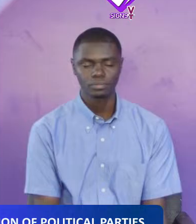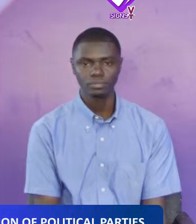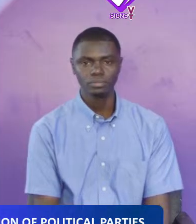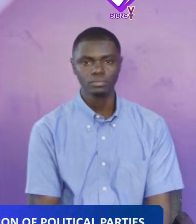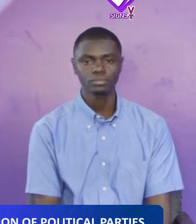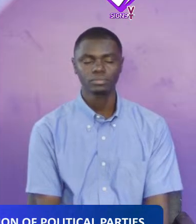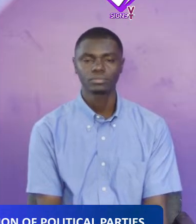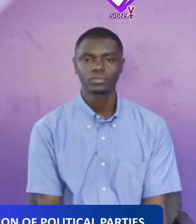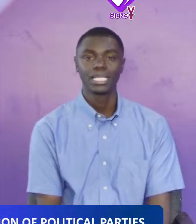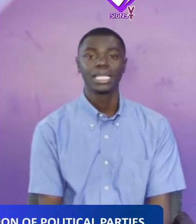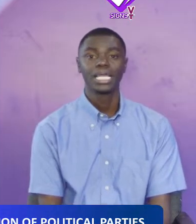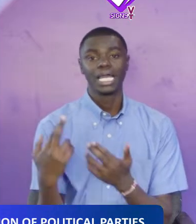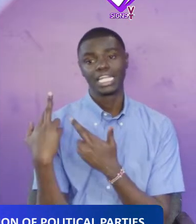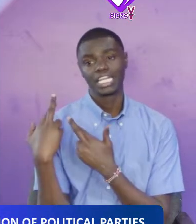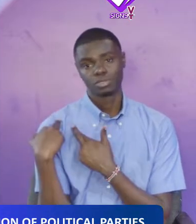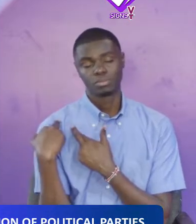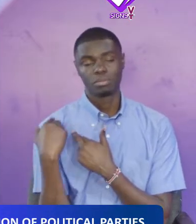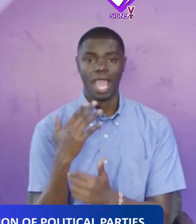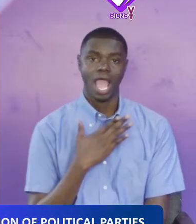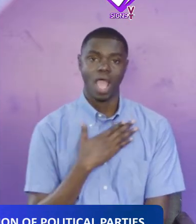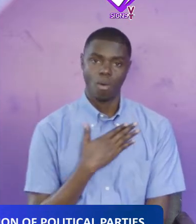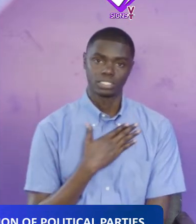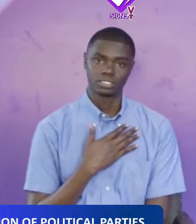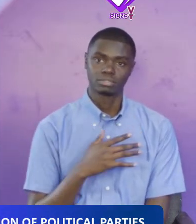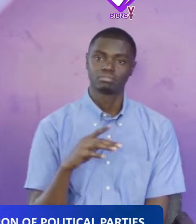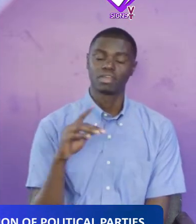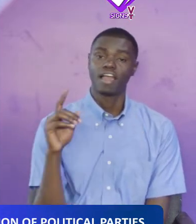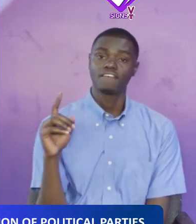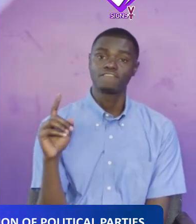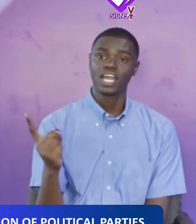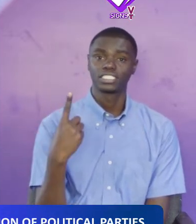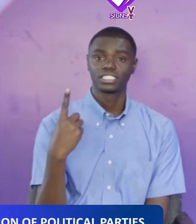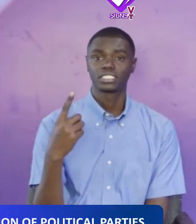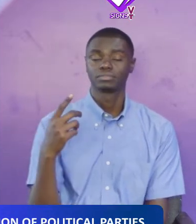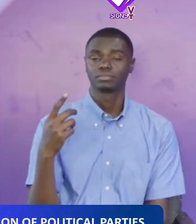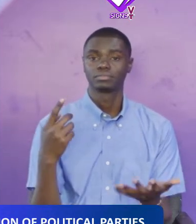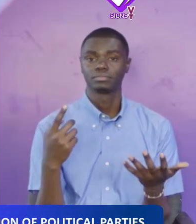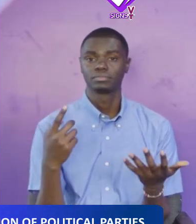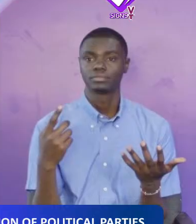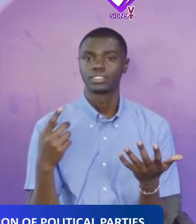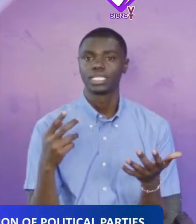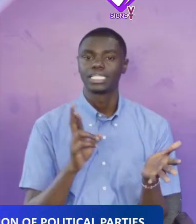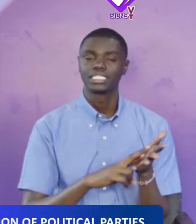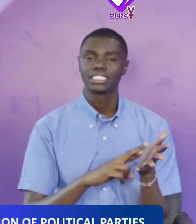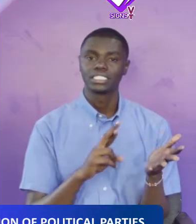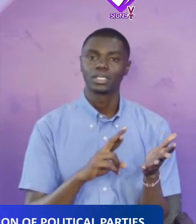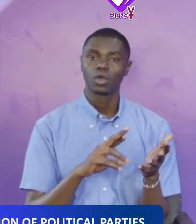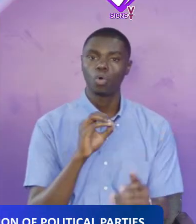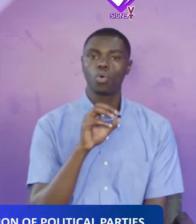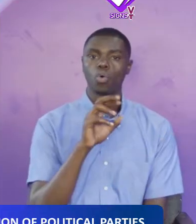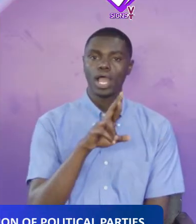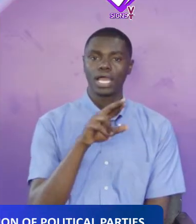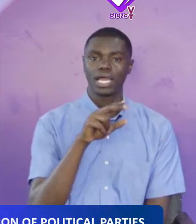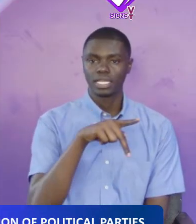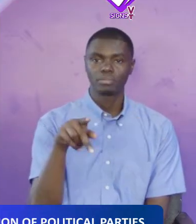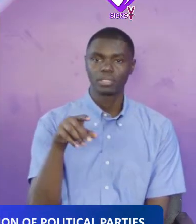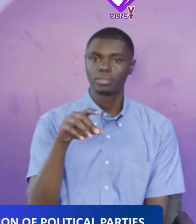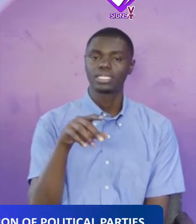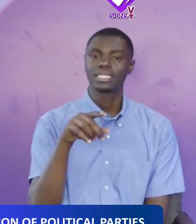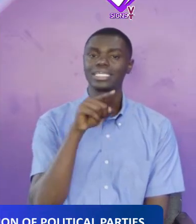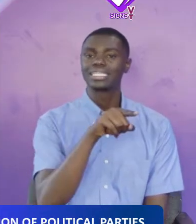role of first, the registrar of political parties like calling our office as the